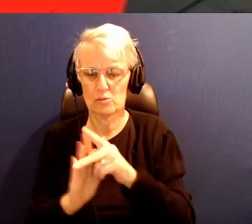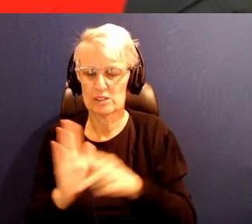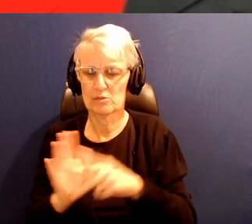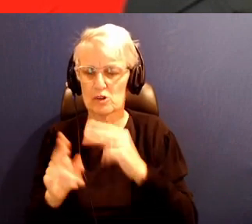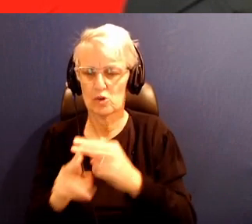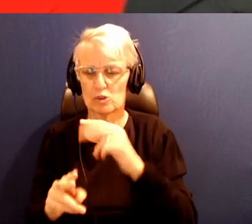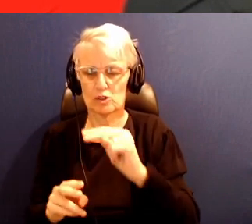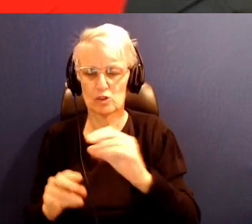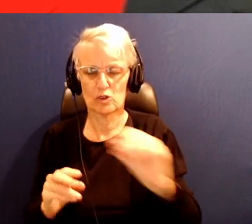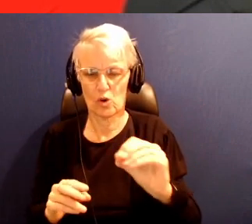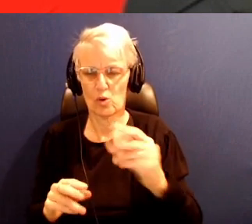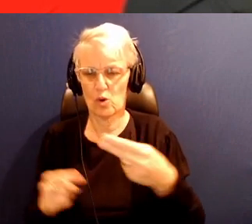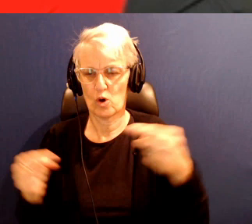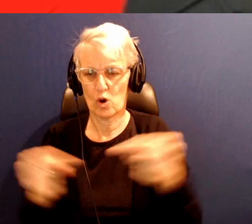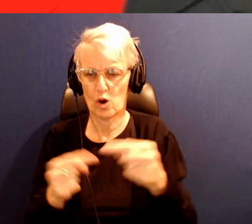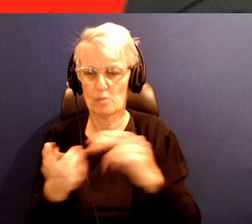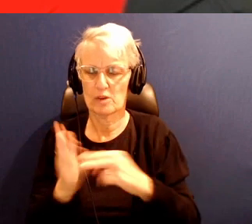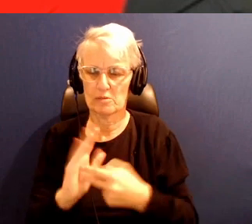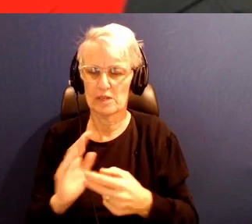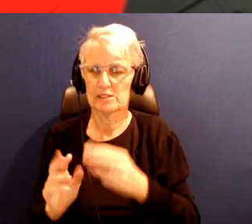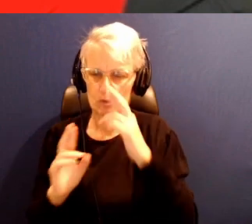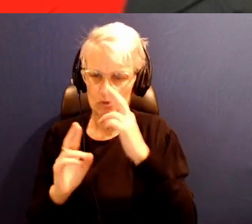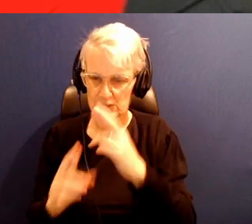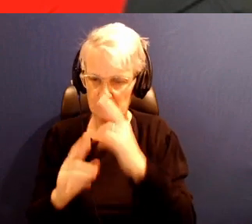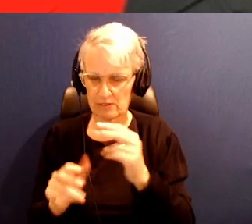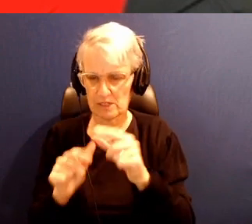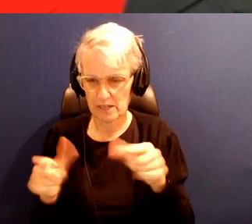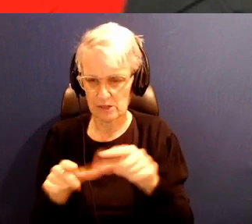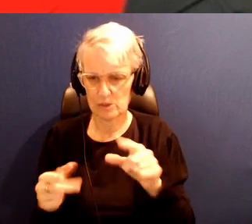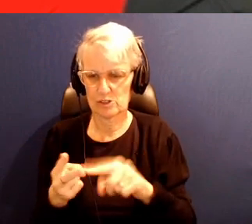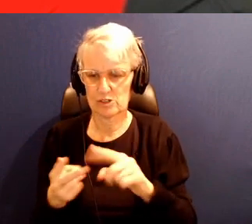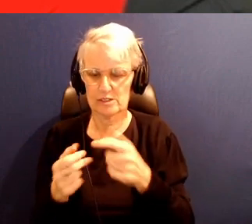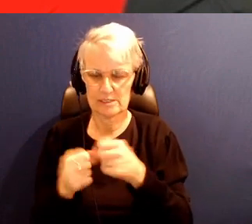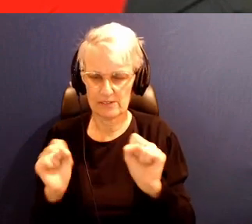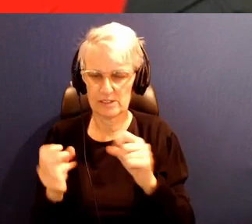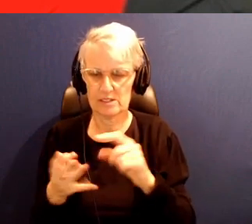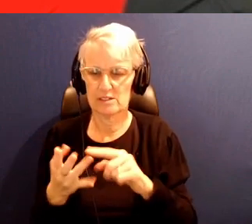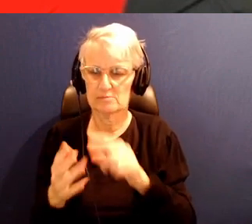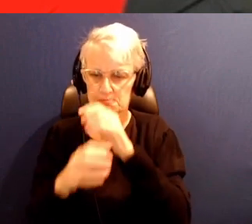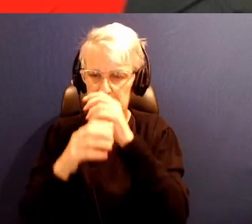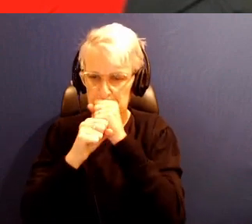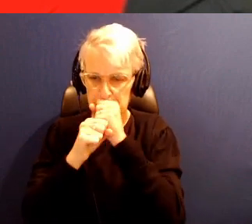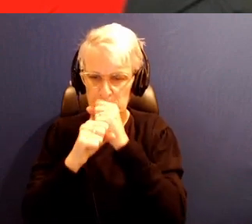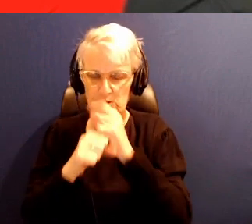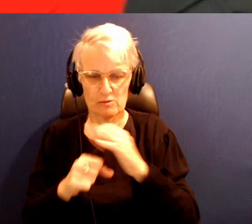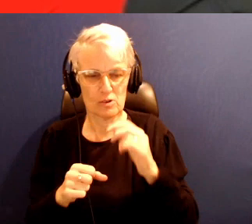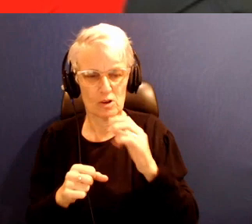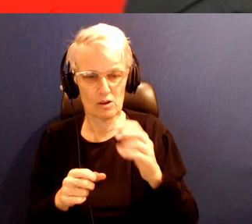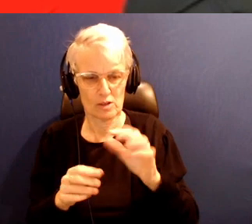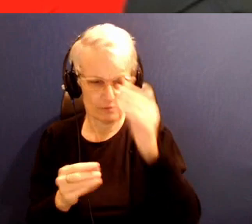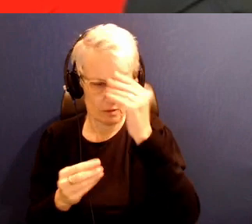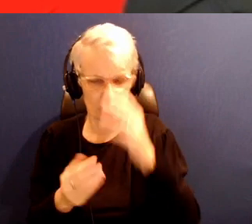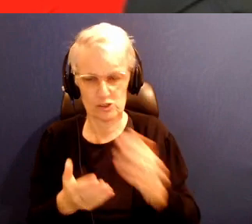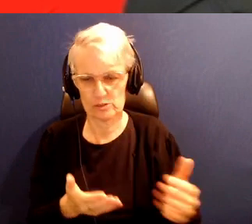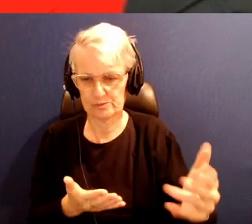principle. That is, ensuring respectful language, safety, and confidentiality when collecting